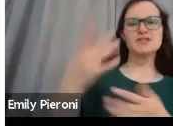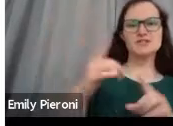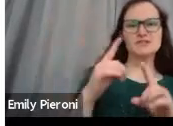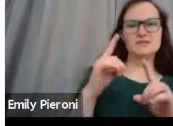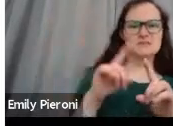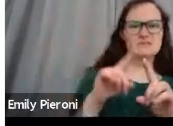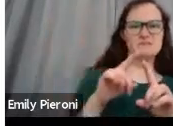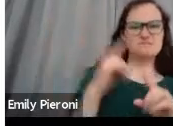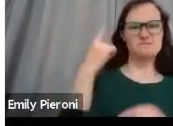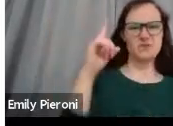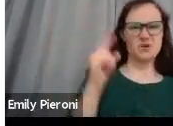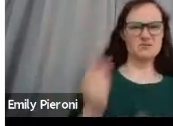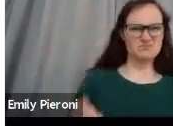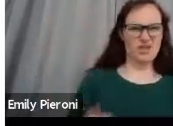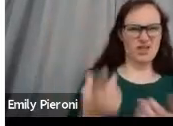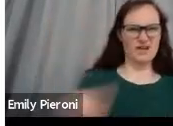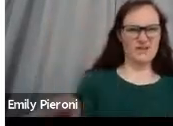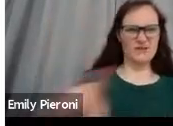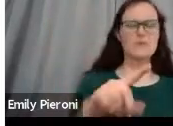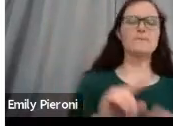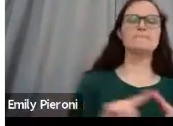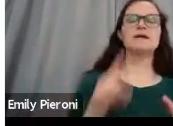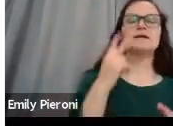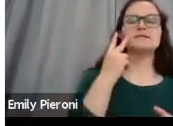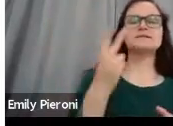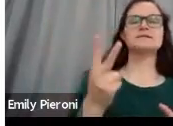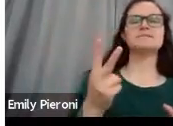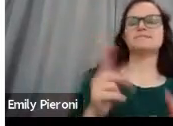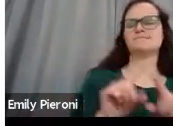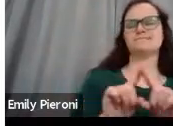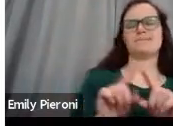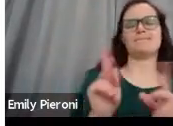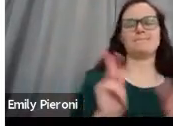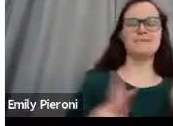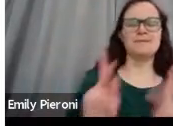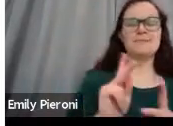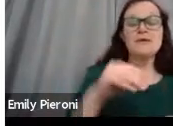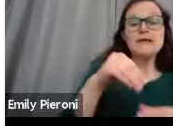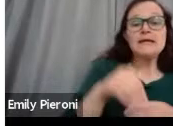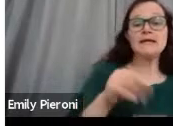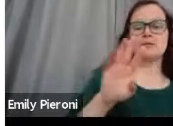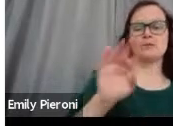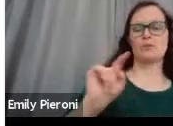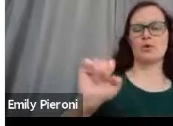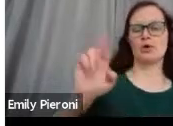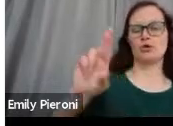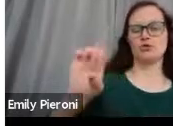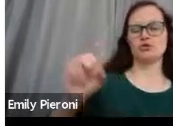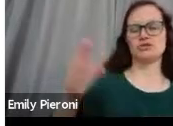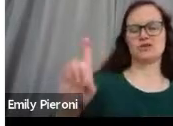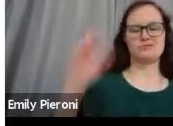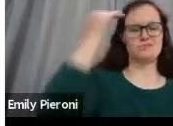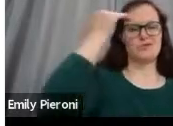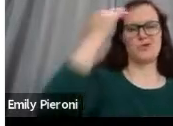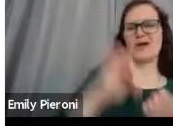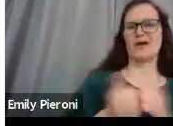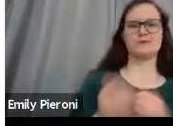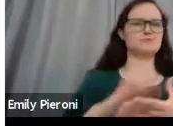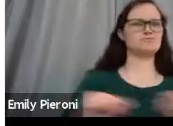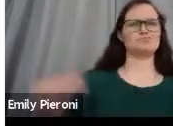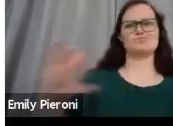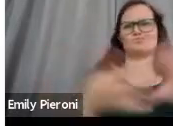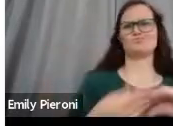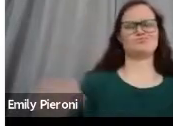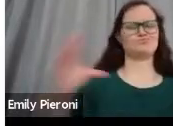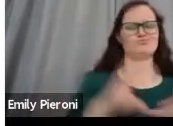that the people in this watershed already know how to tell stories, and they already understand the importance of stories. So this